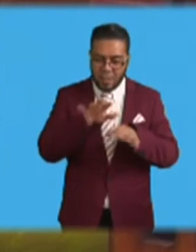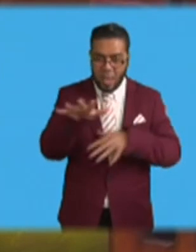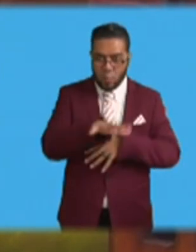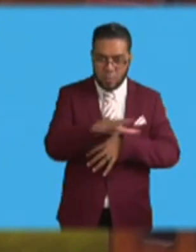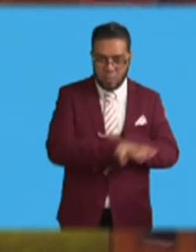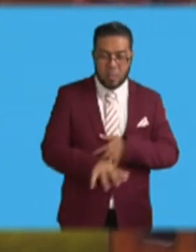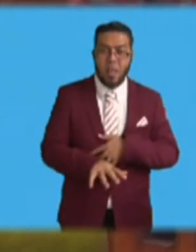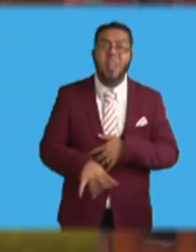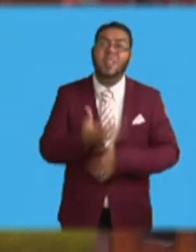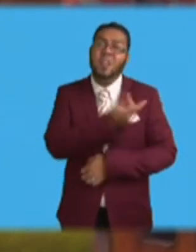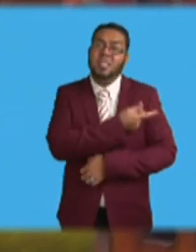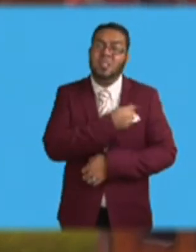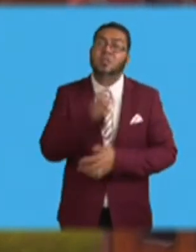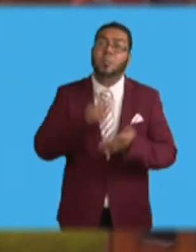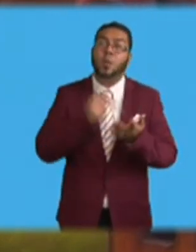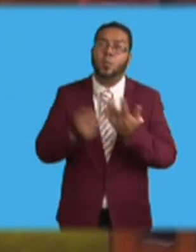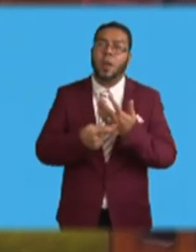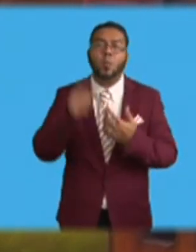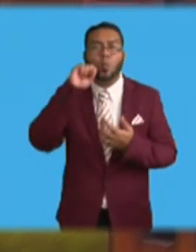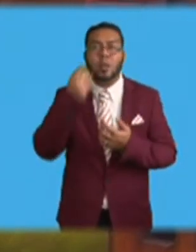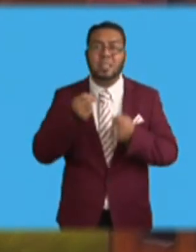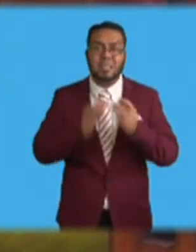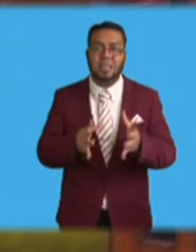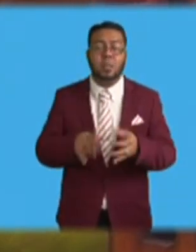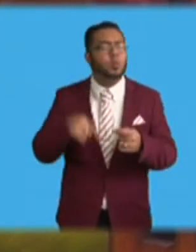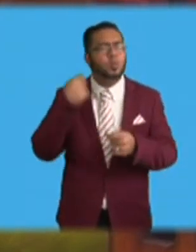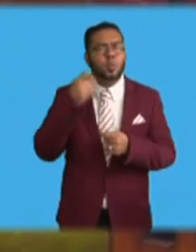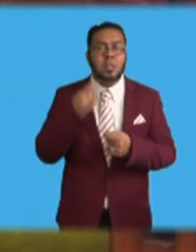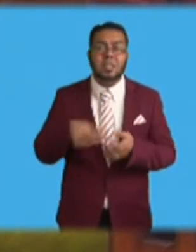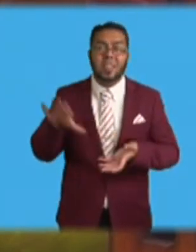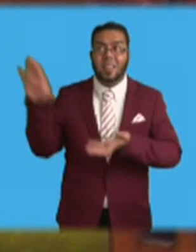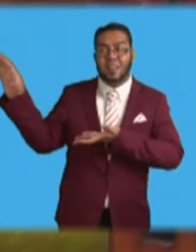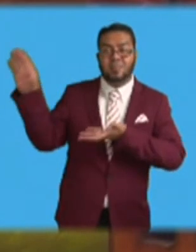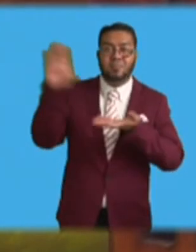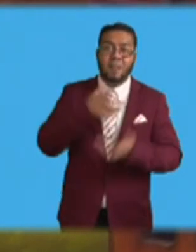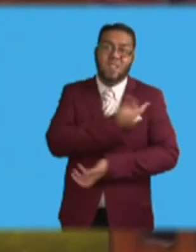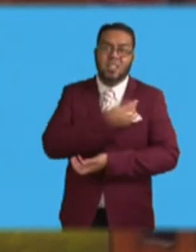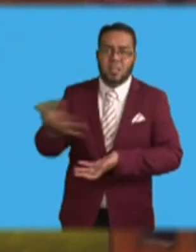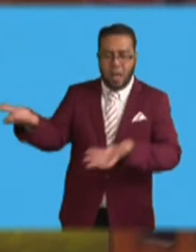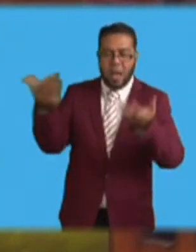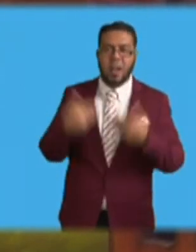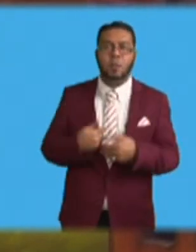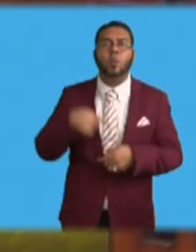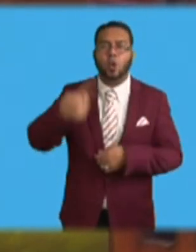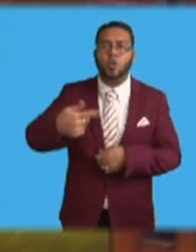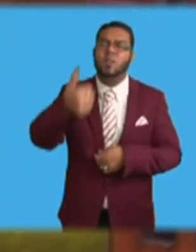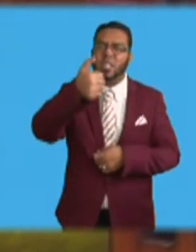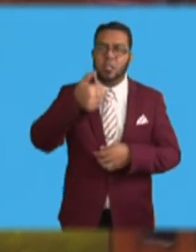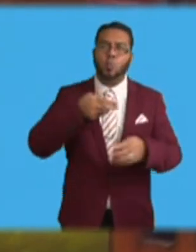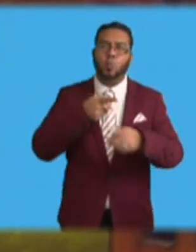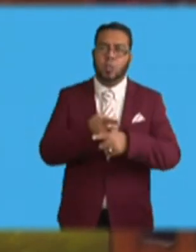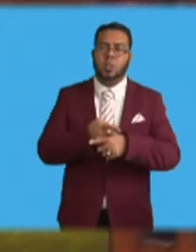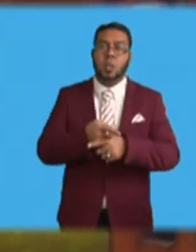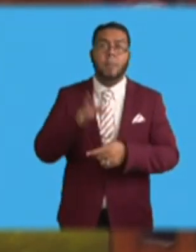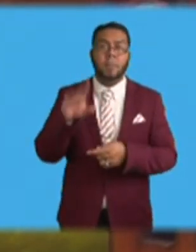vaccination campaign will commence as soon as the vaccine arrives and will continue for 6 weeks. Due to the